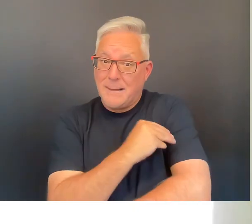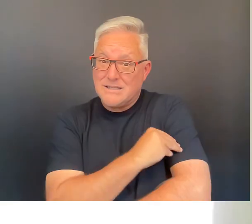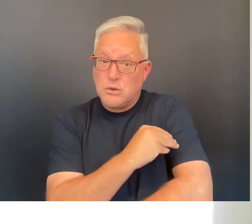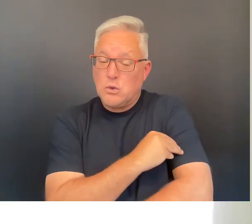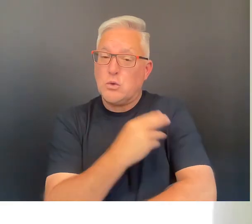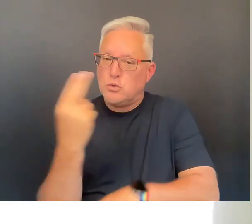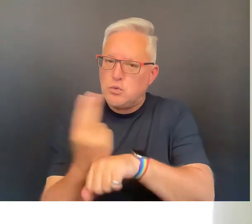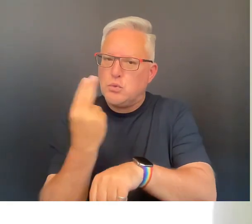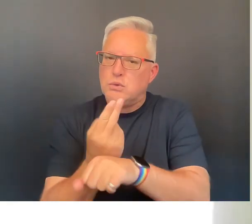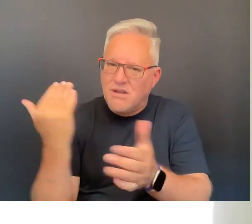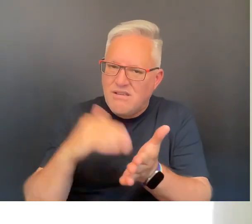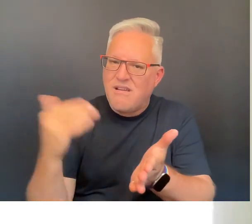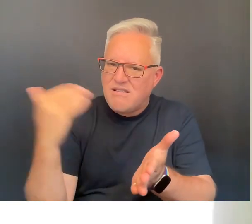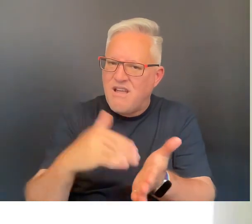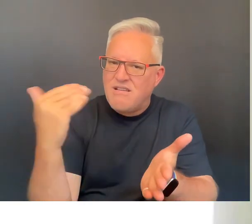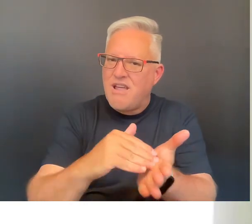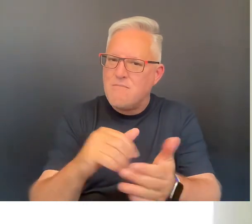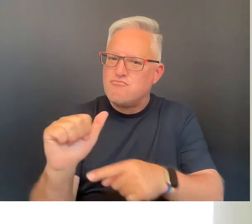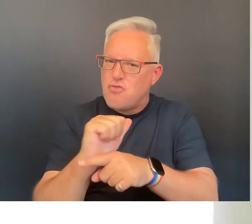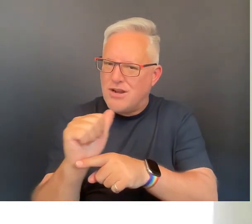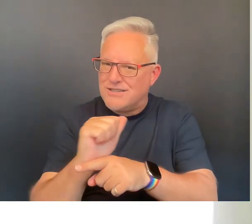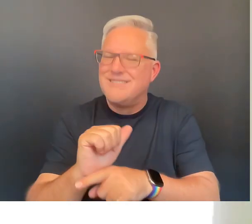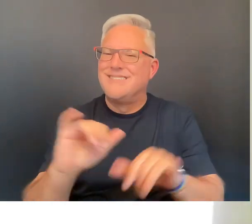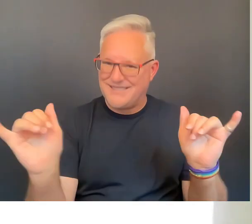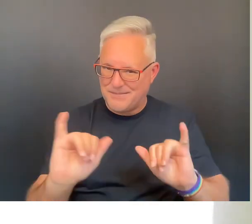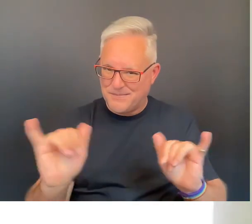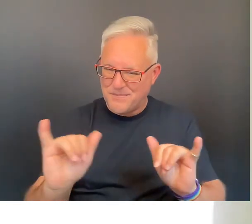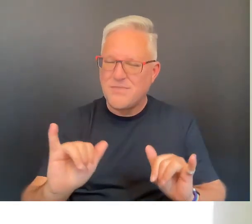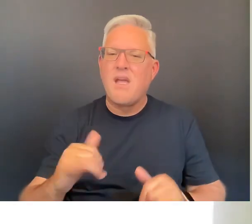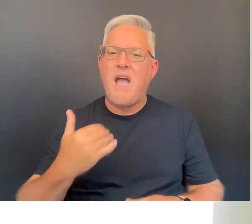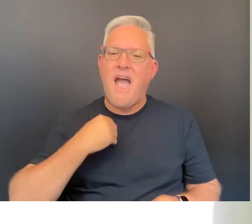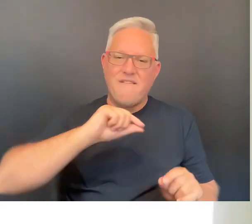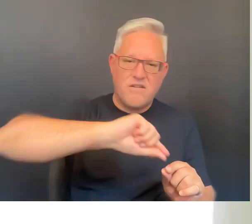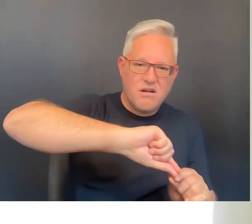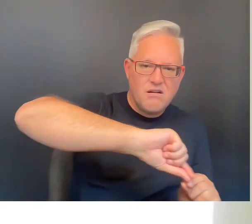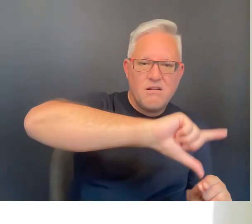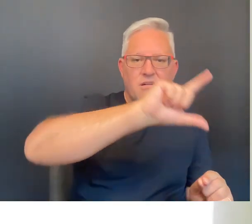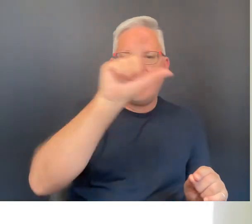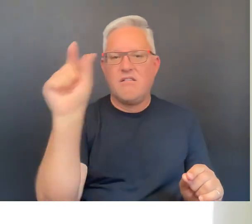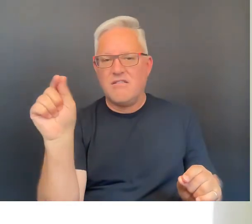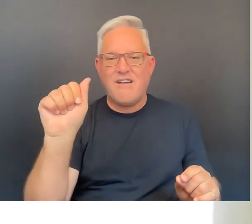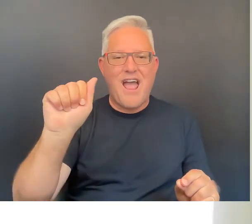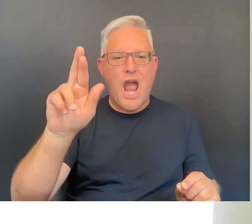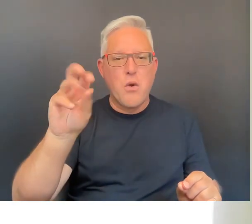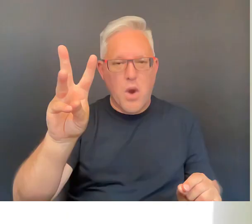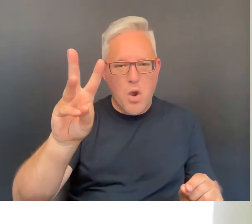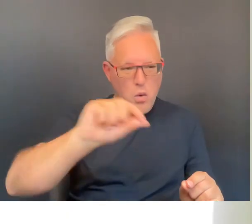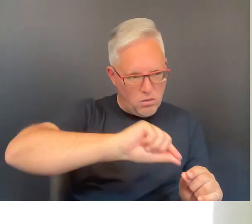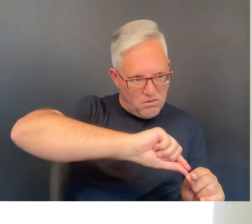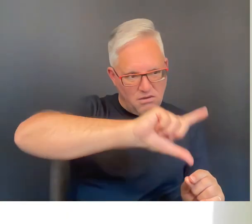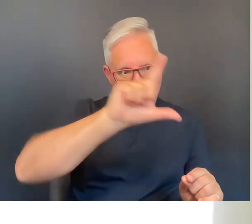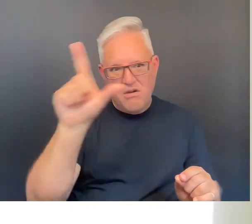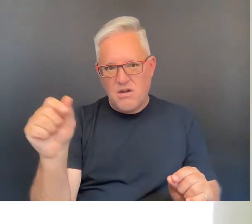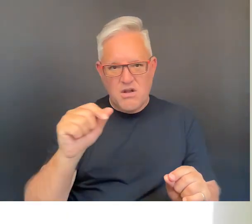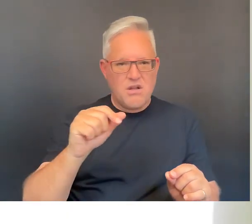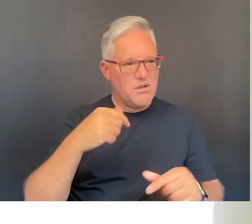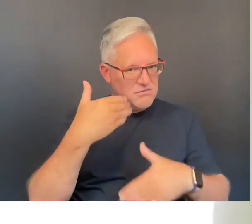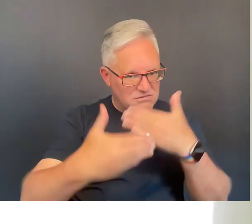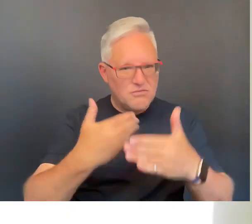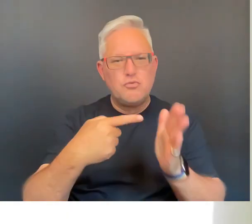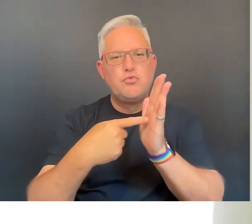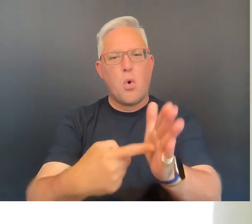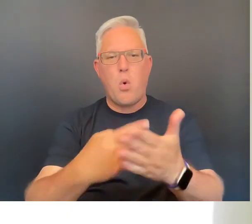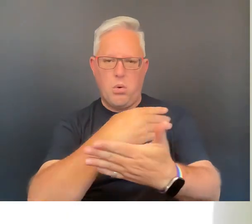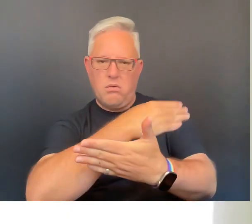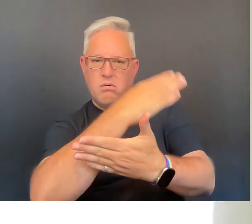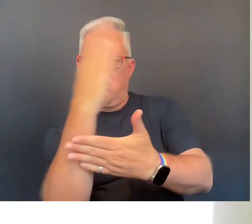you practice and it's never ends. I like that the arrow is just a never-ending arrow of progress, of journey where you're